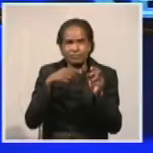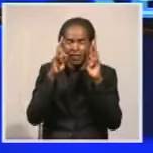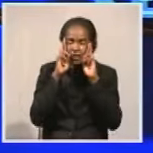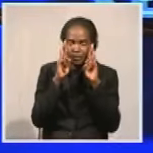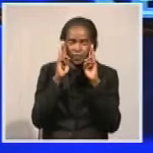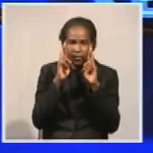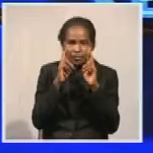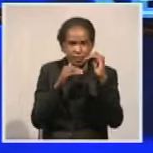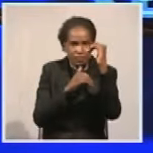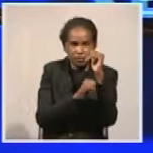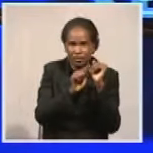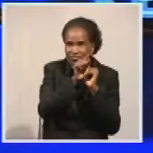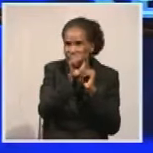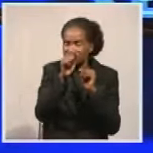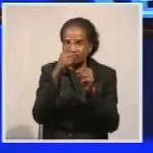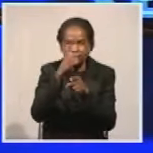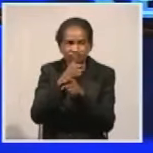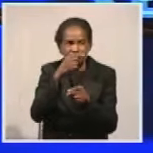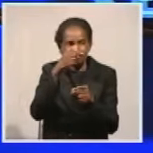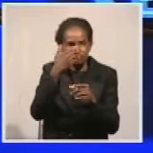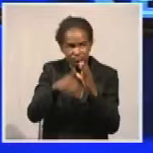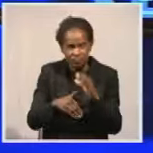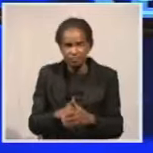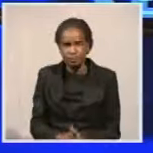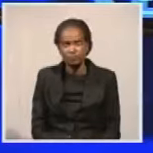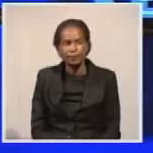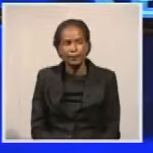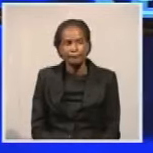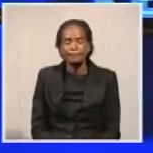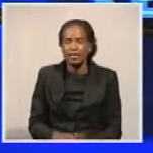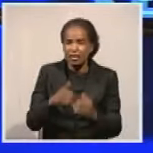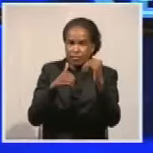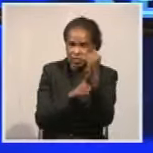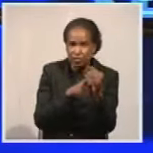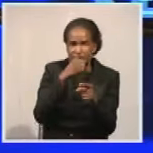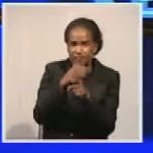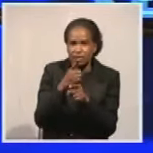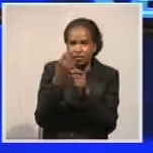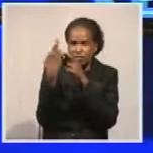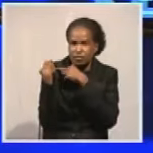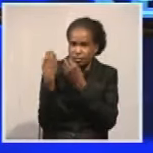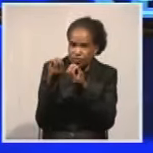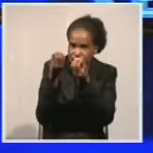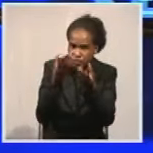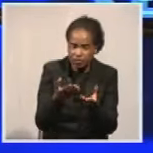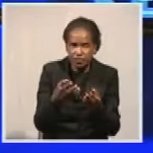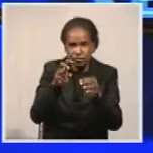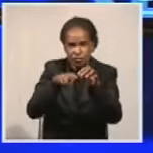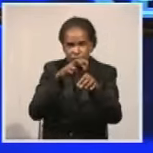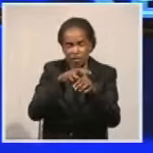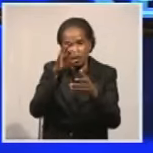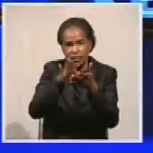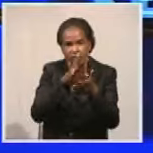the institutions that are tasked to carry out these